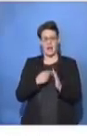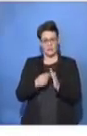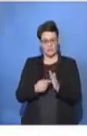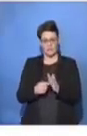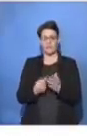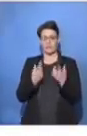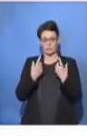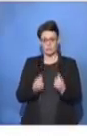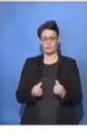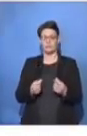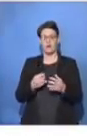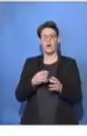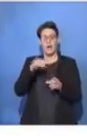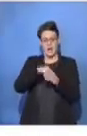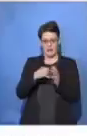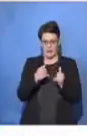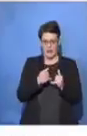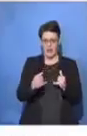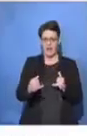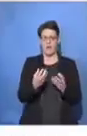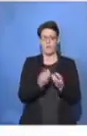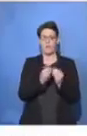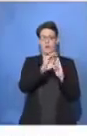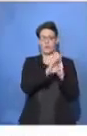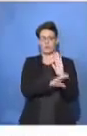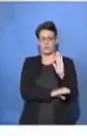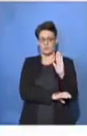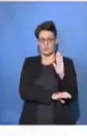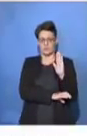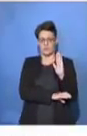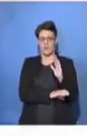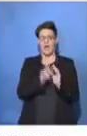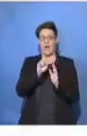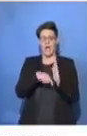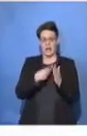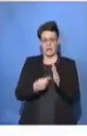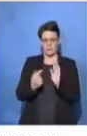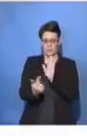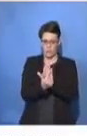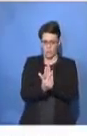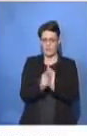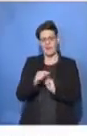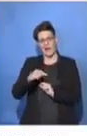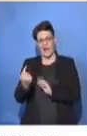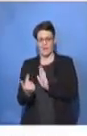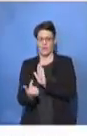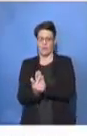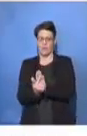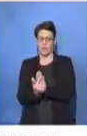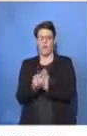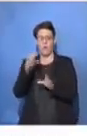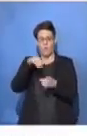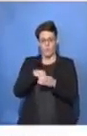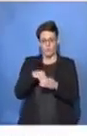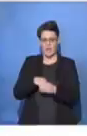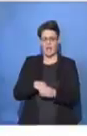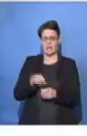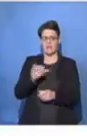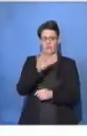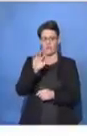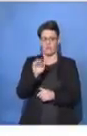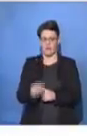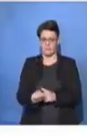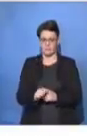were conducted in line with the Constitution, electoral laws, and other relevant laws of the Republic of South